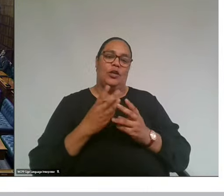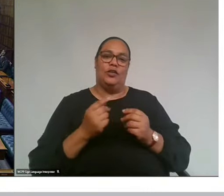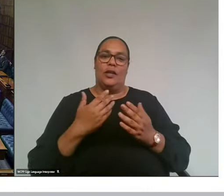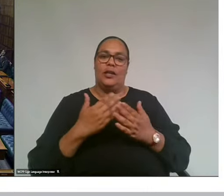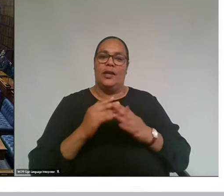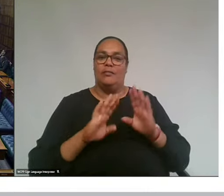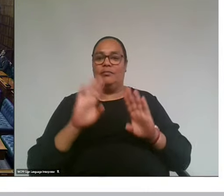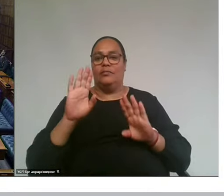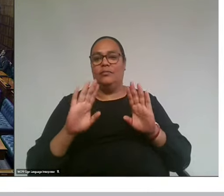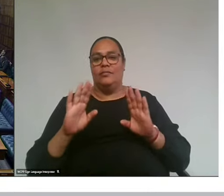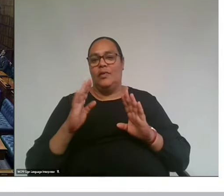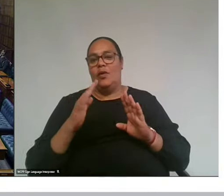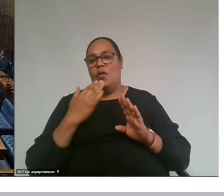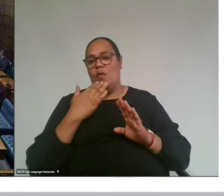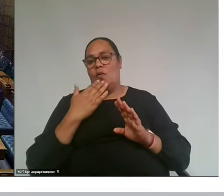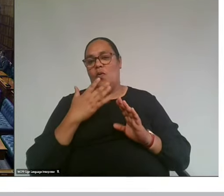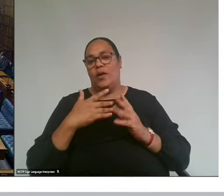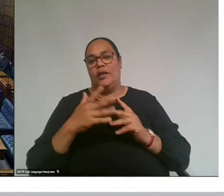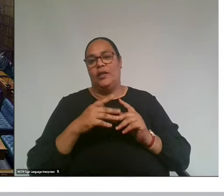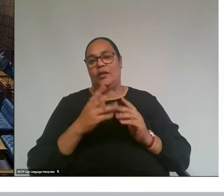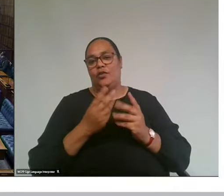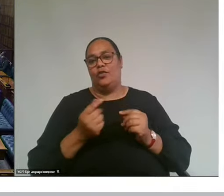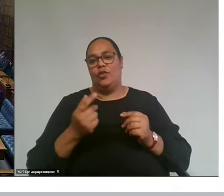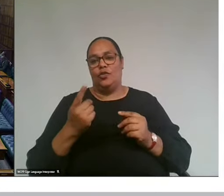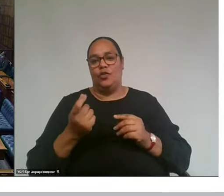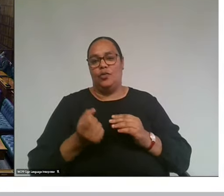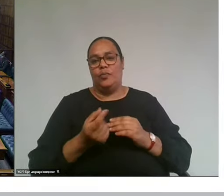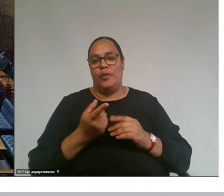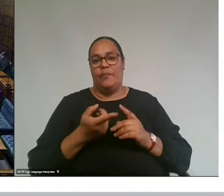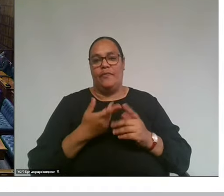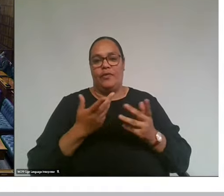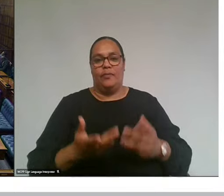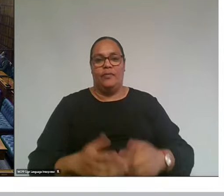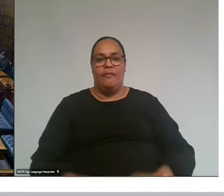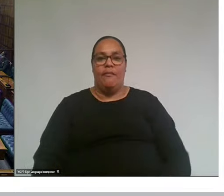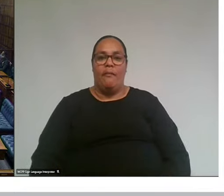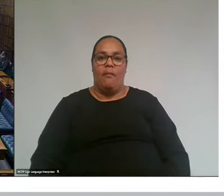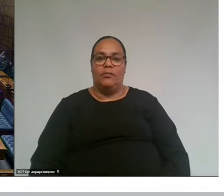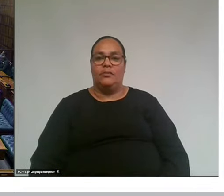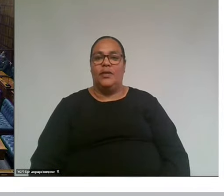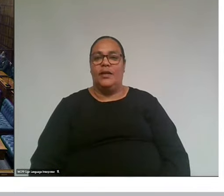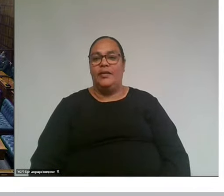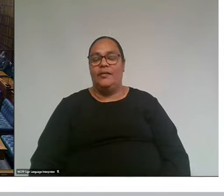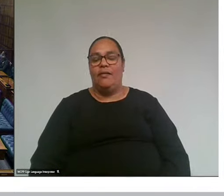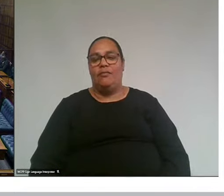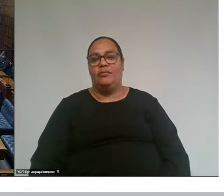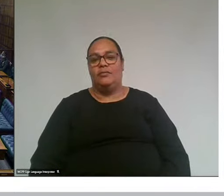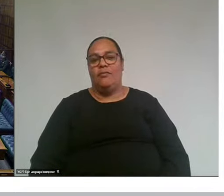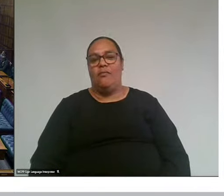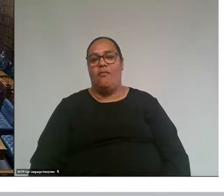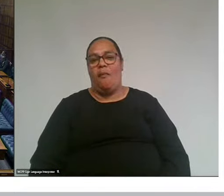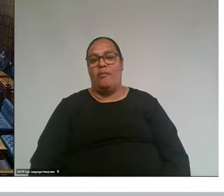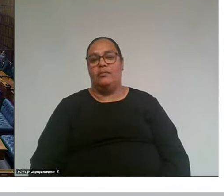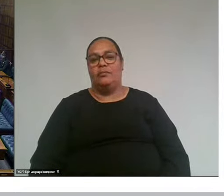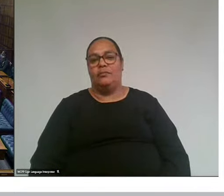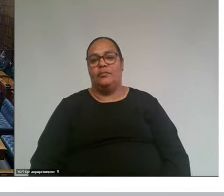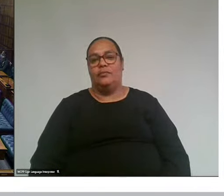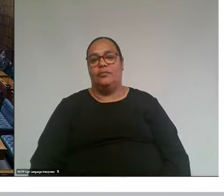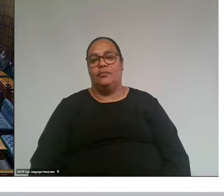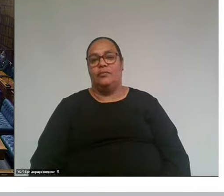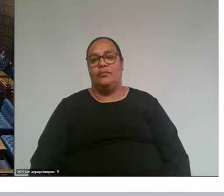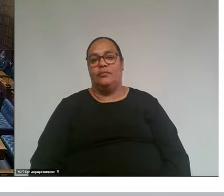a hand or raise of hands for any resolutions that have come forward from today I recognized member FES then member